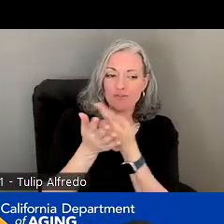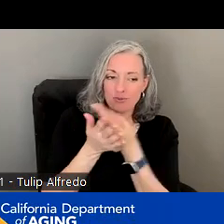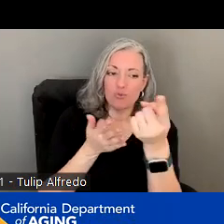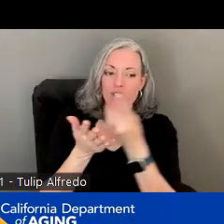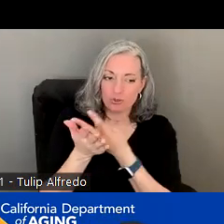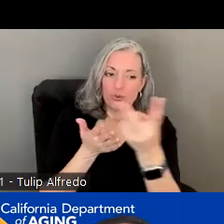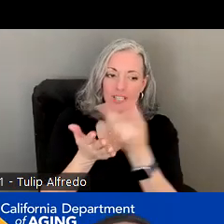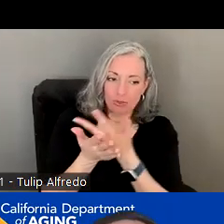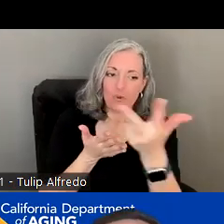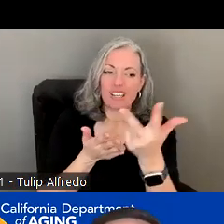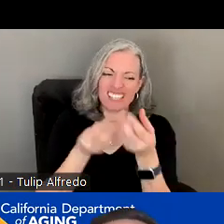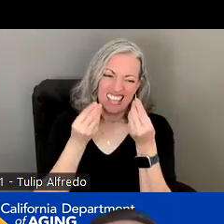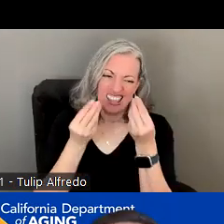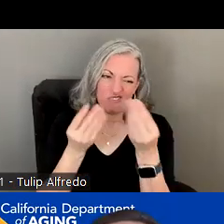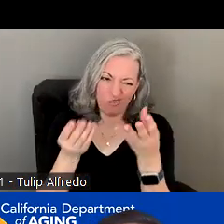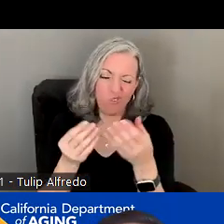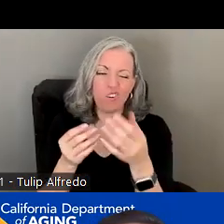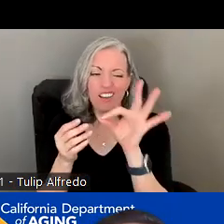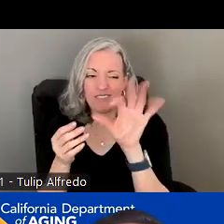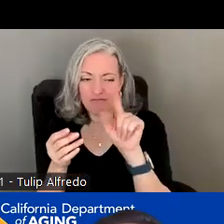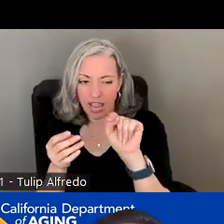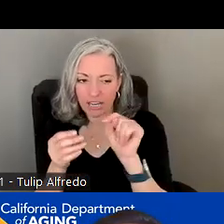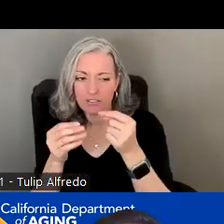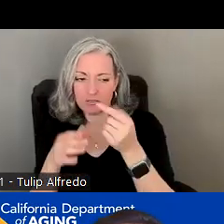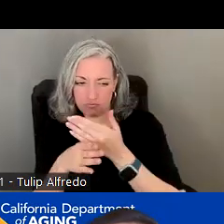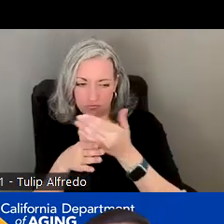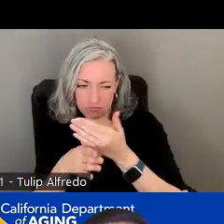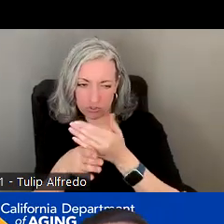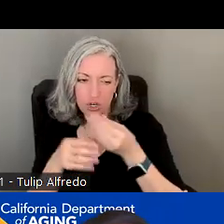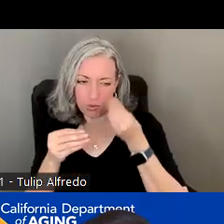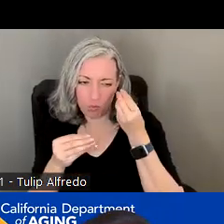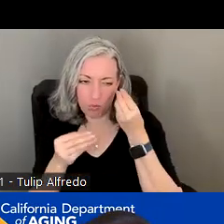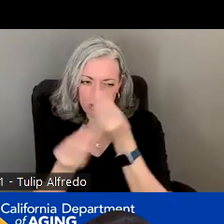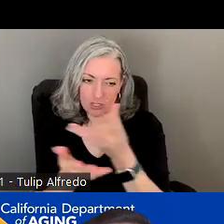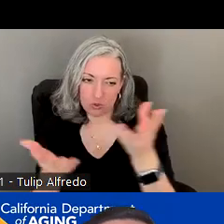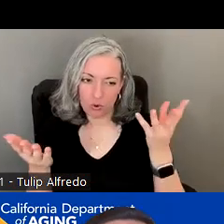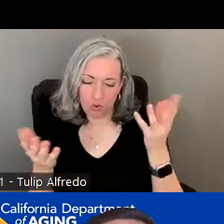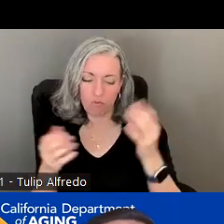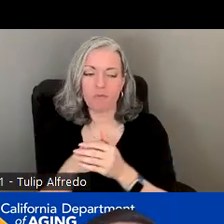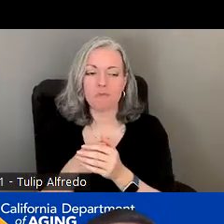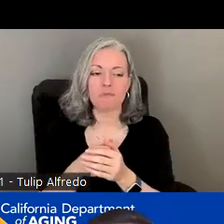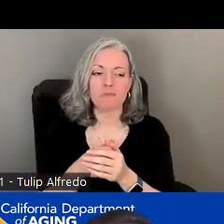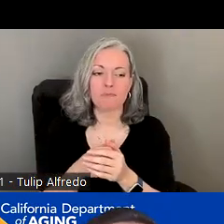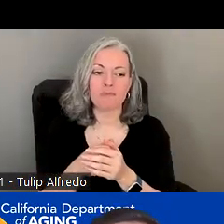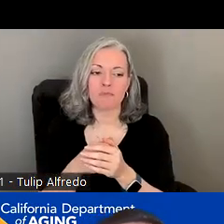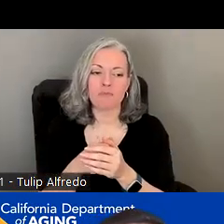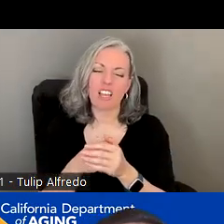summary, infographics, fact sheets, and we want to share the survey data in the form of an open source database safely, of